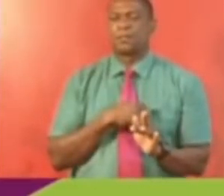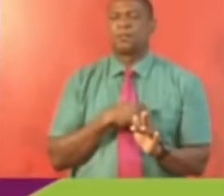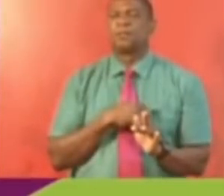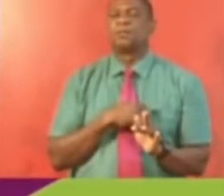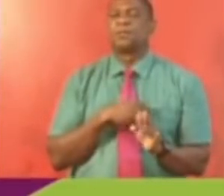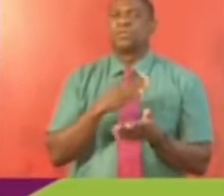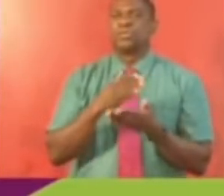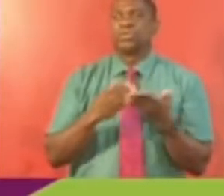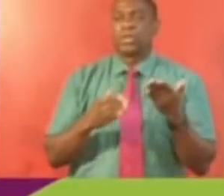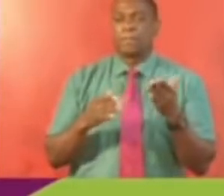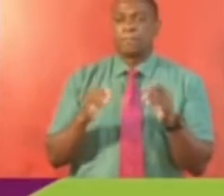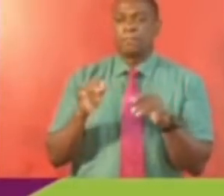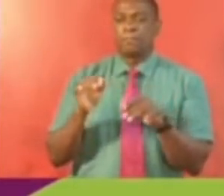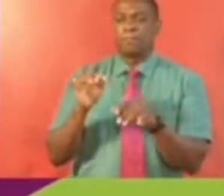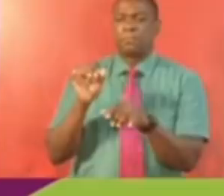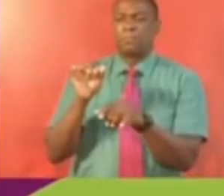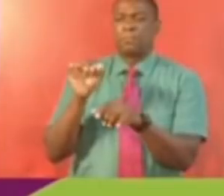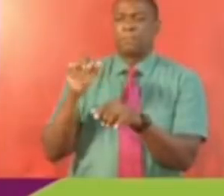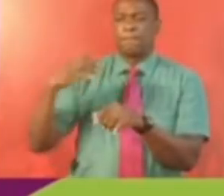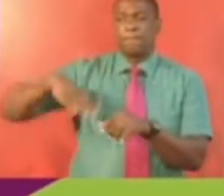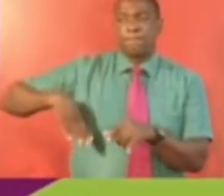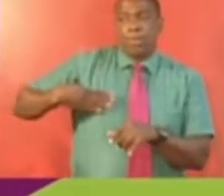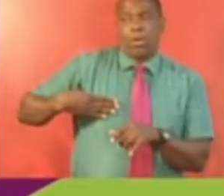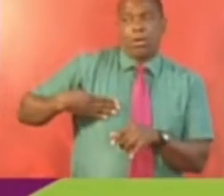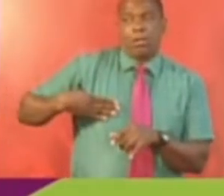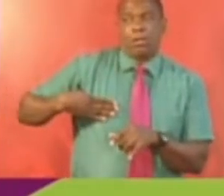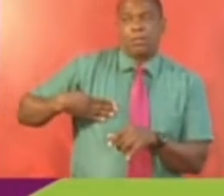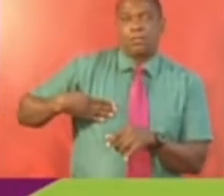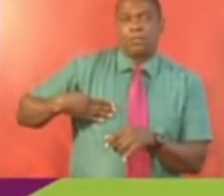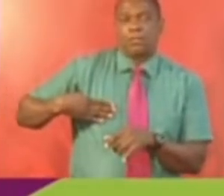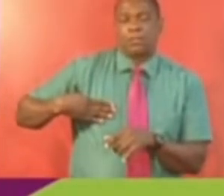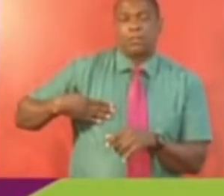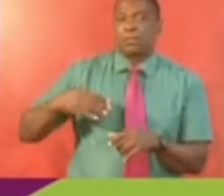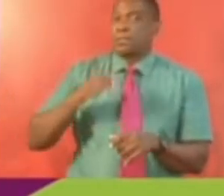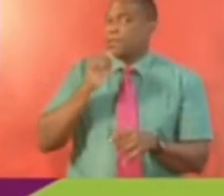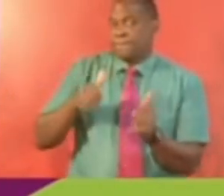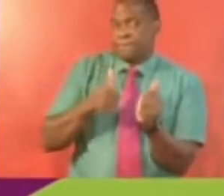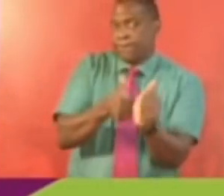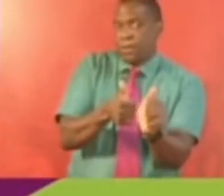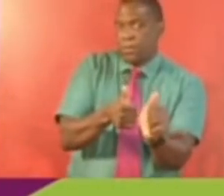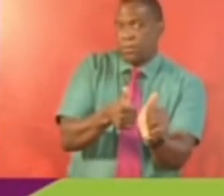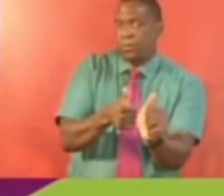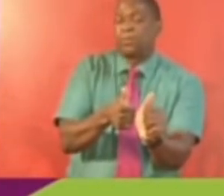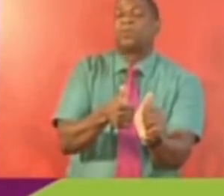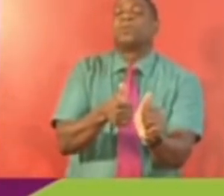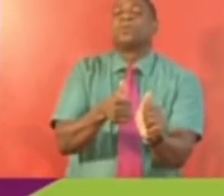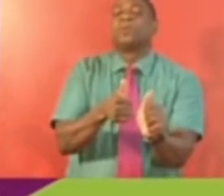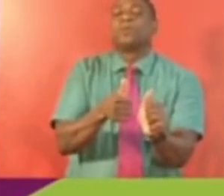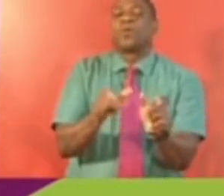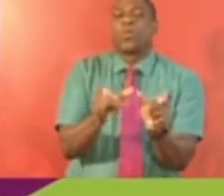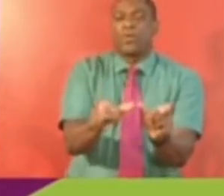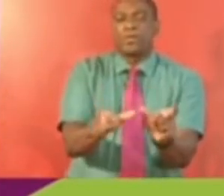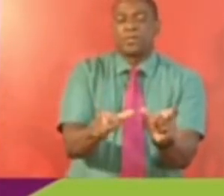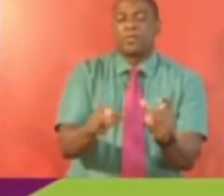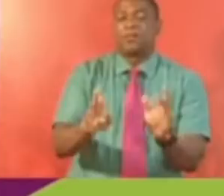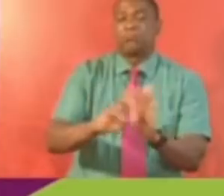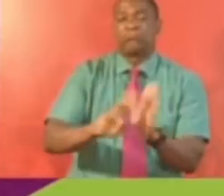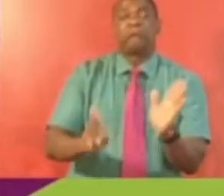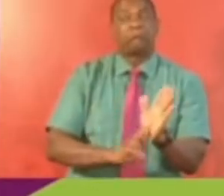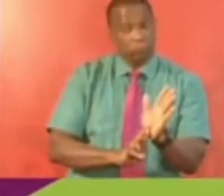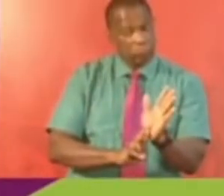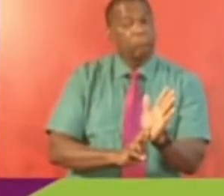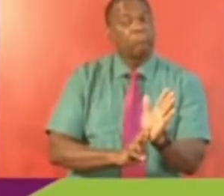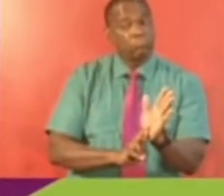have been flouting some of the health regulations and putting employees at risk. One particular person said that they hold the